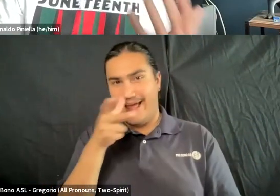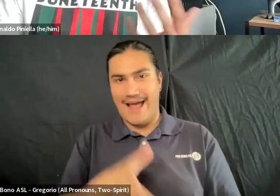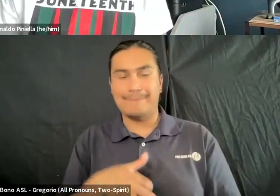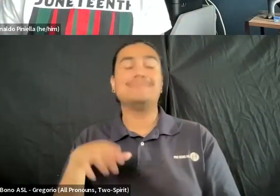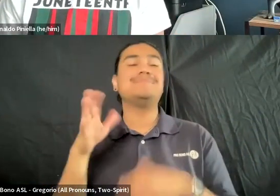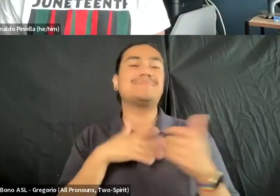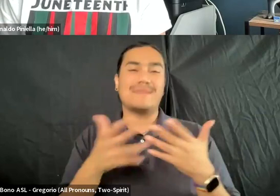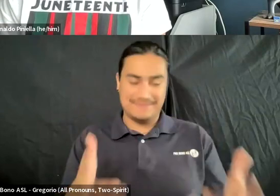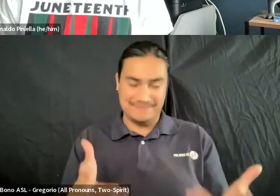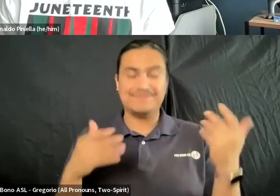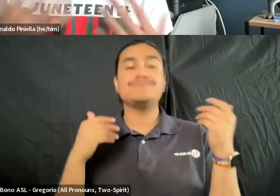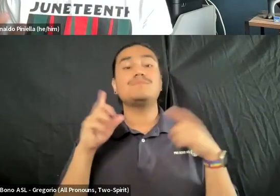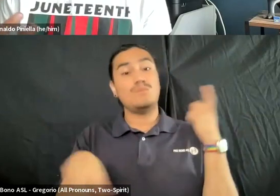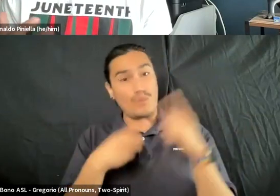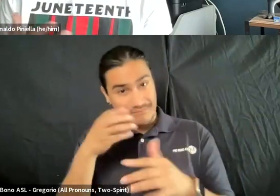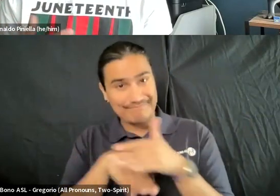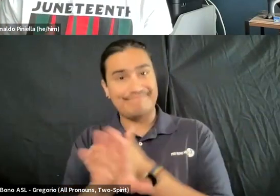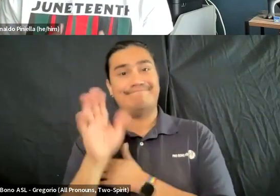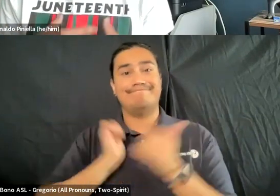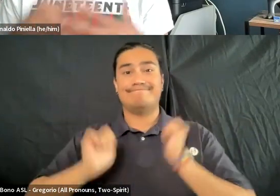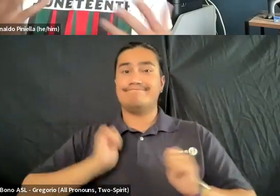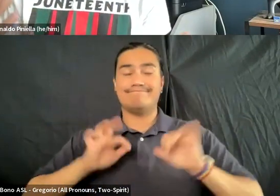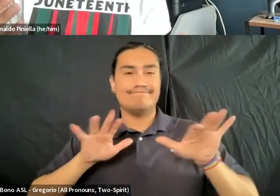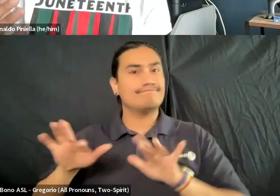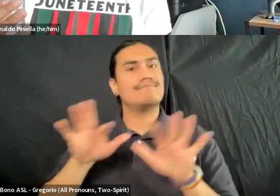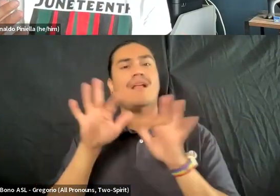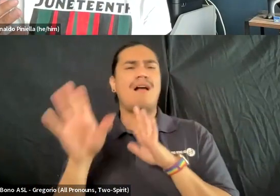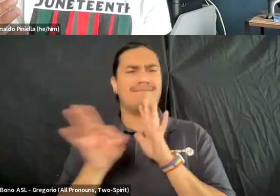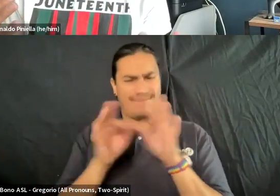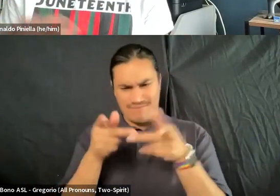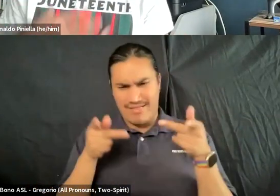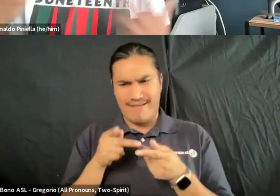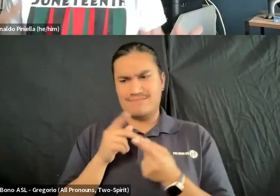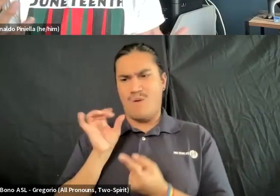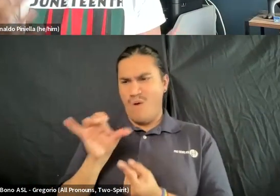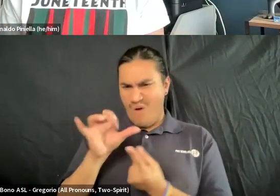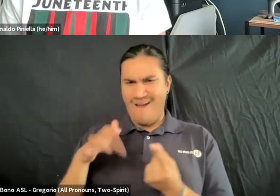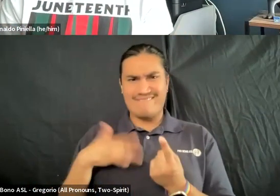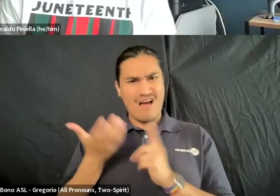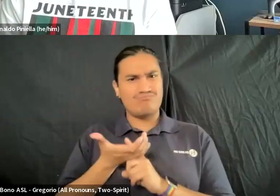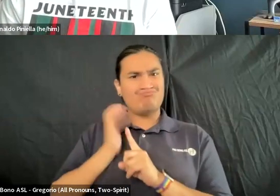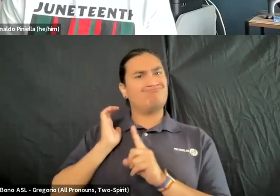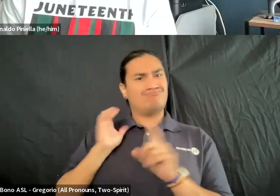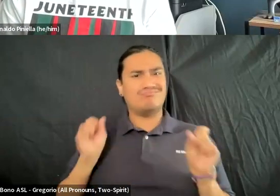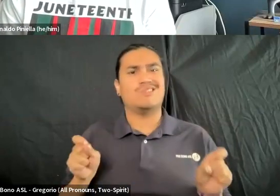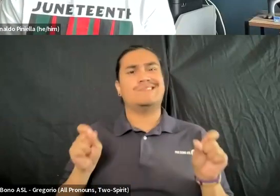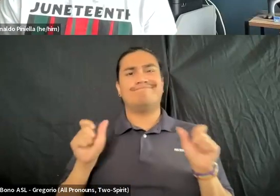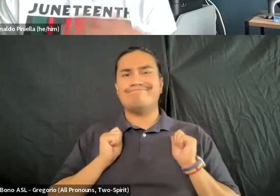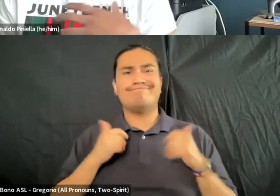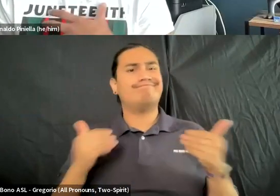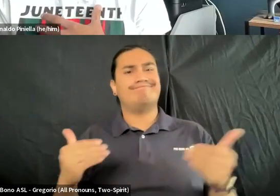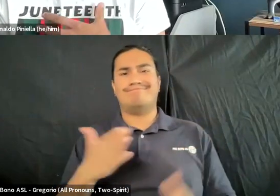But that being said, once I discovered theater, I found a place where I could be my full self. It was the first